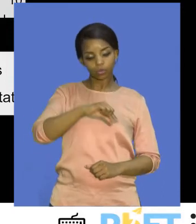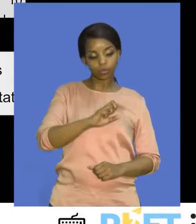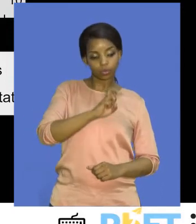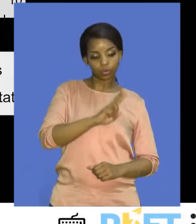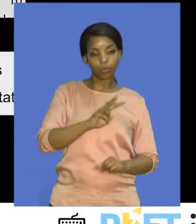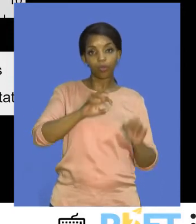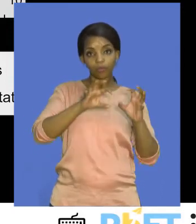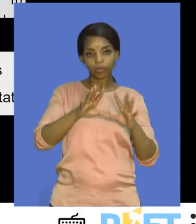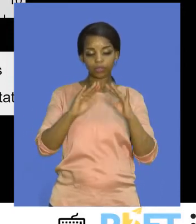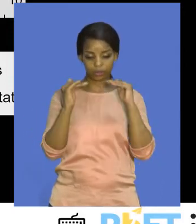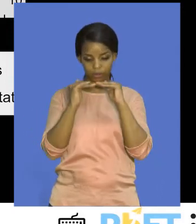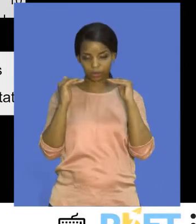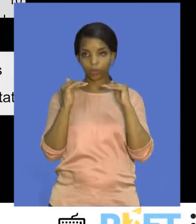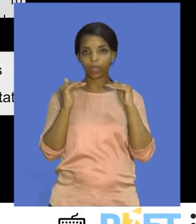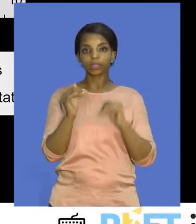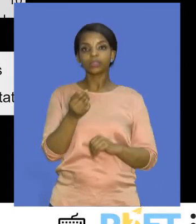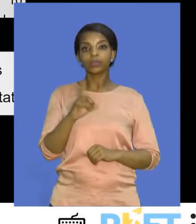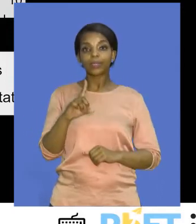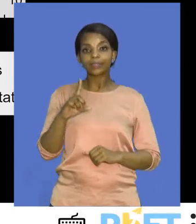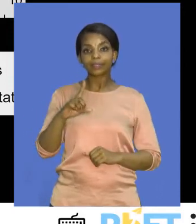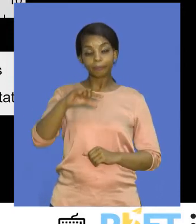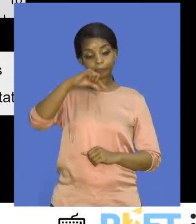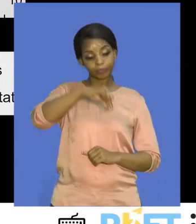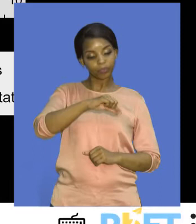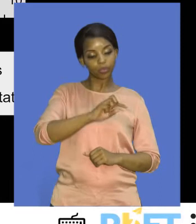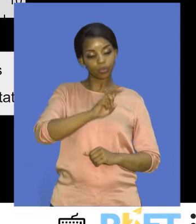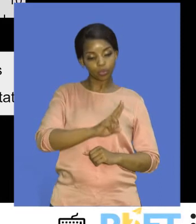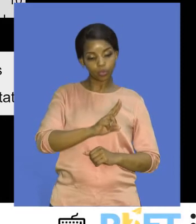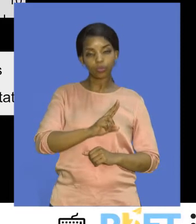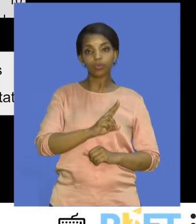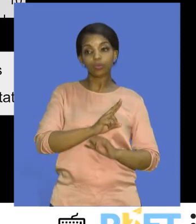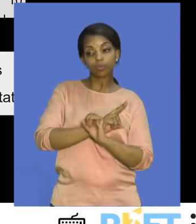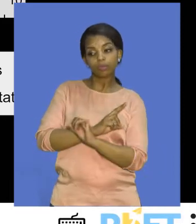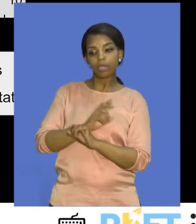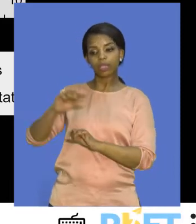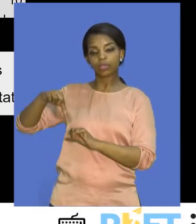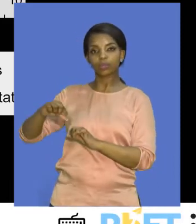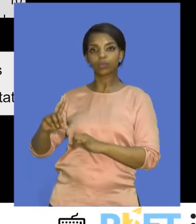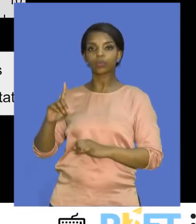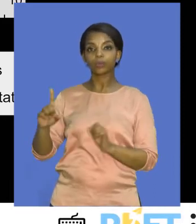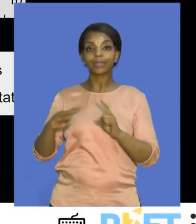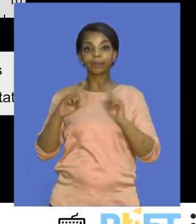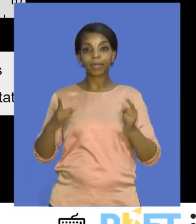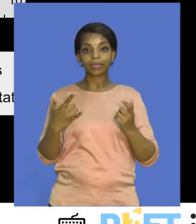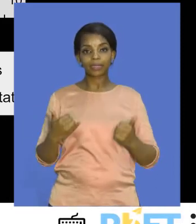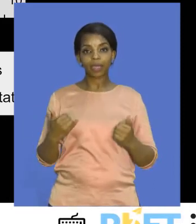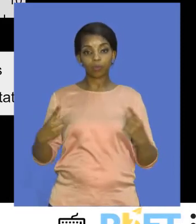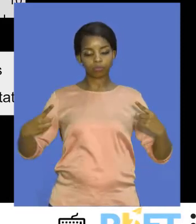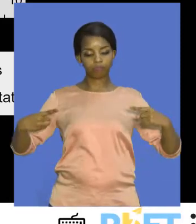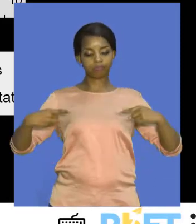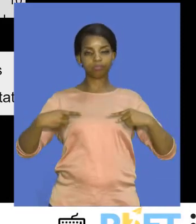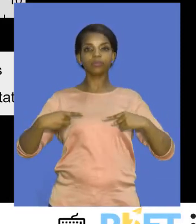exerted by Q2 on Q2 by Q1, but their direction is opposite, right? So in this